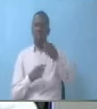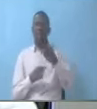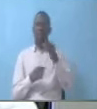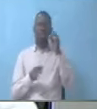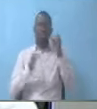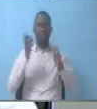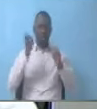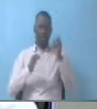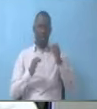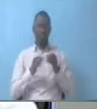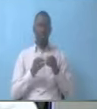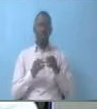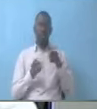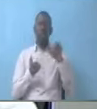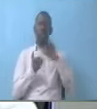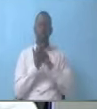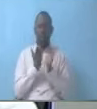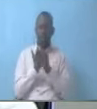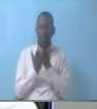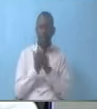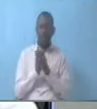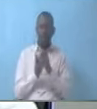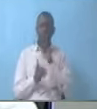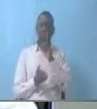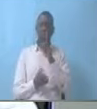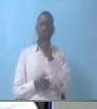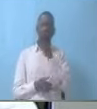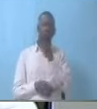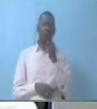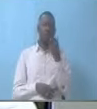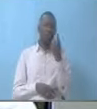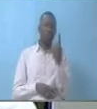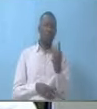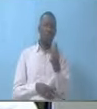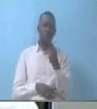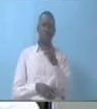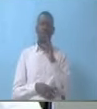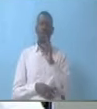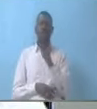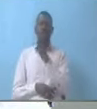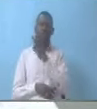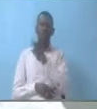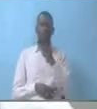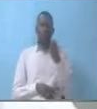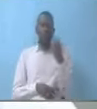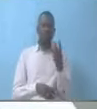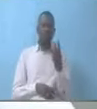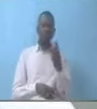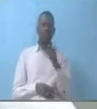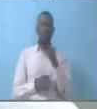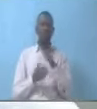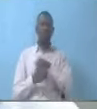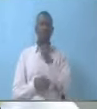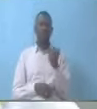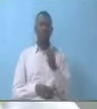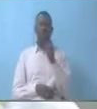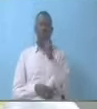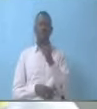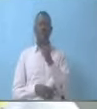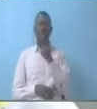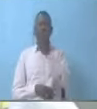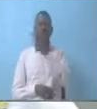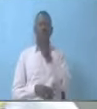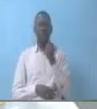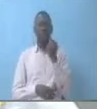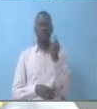foy témir ak ñaar fuk ak ben 122 ñaar fuk ak ñaar and 171 ak juroom ñaar fuk ak ben he points